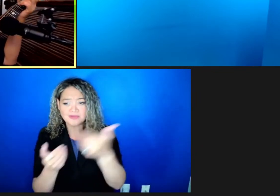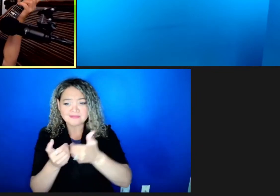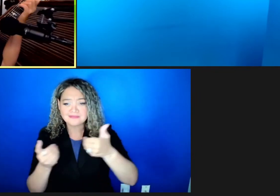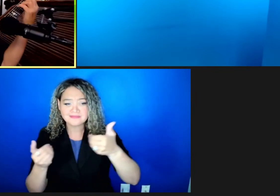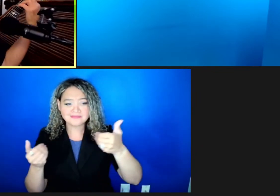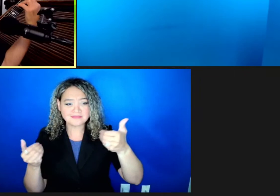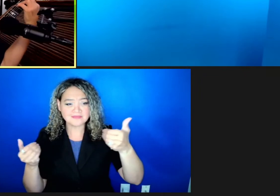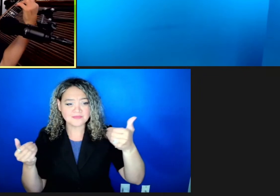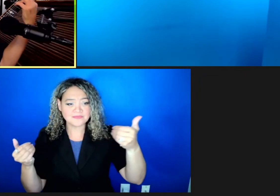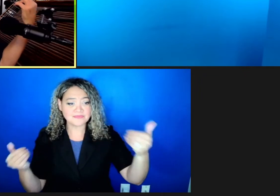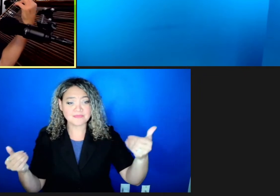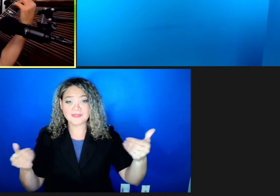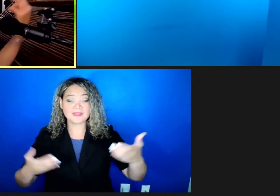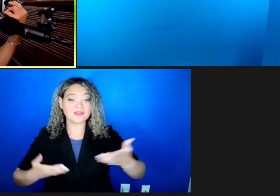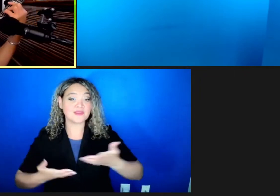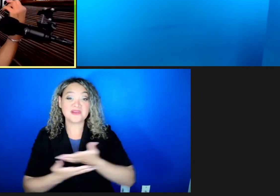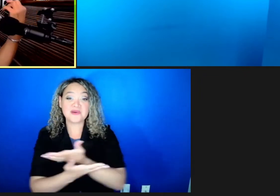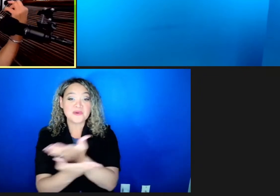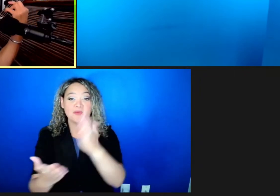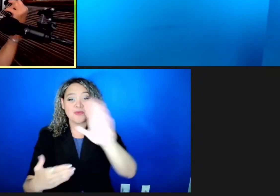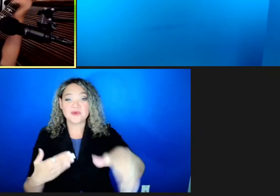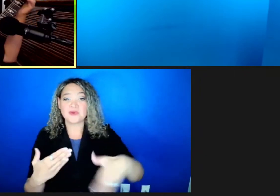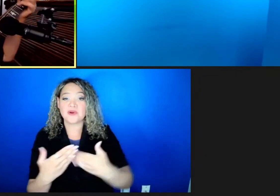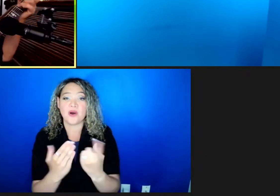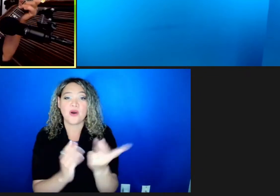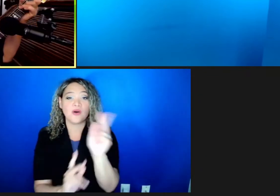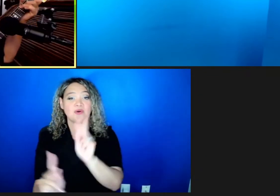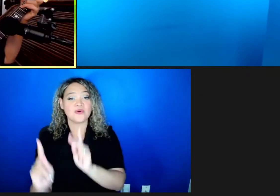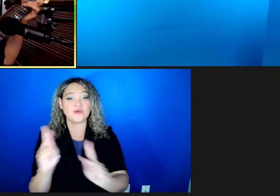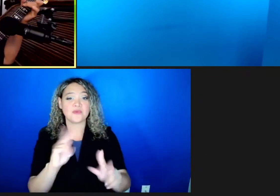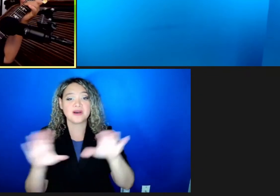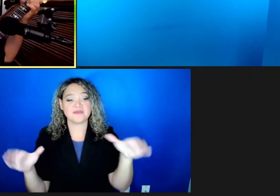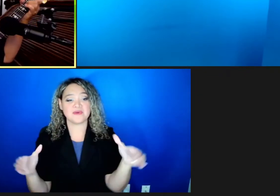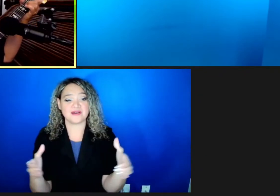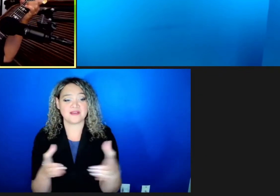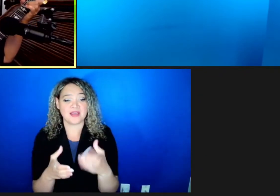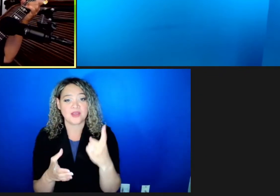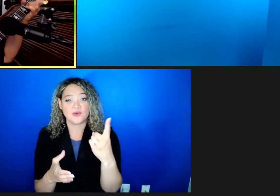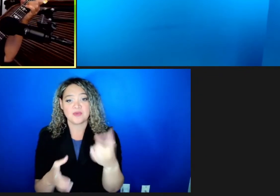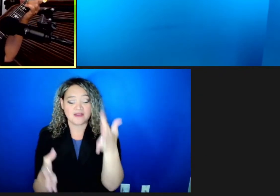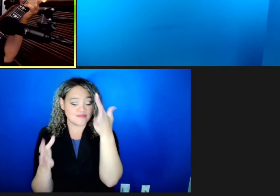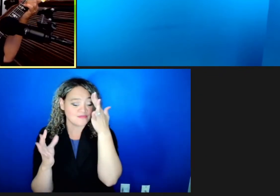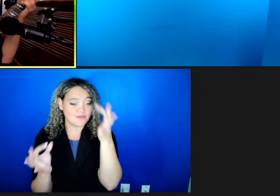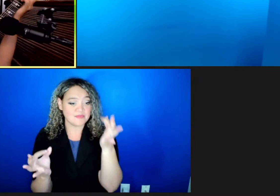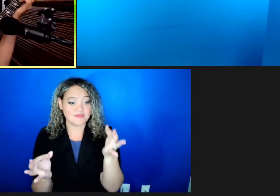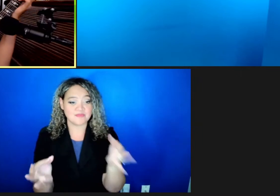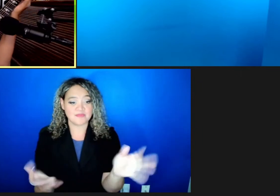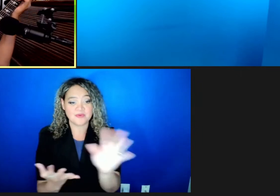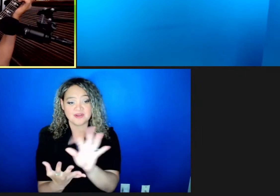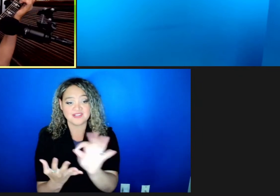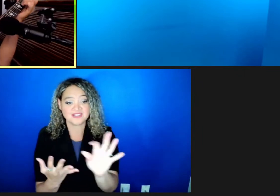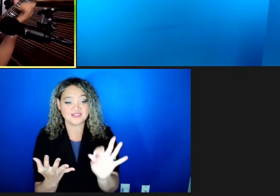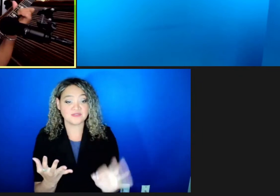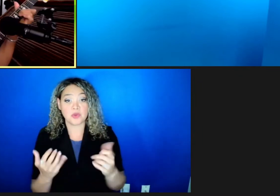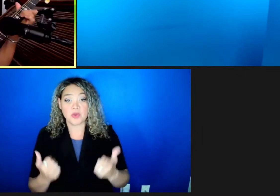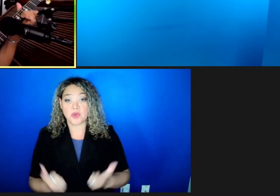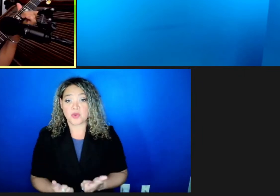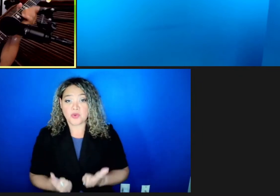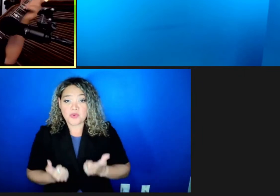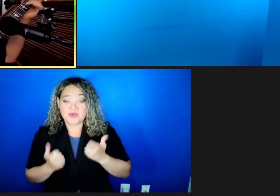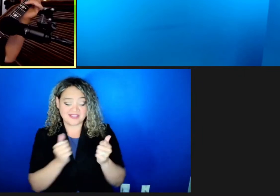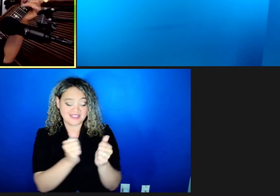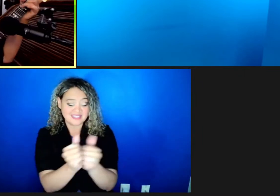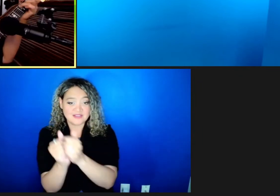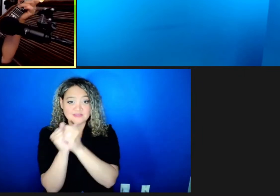For we are just one people, we have just one choice, as we live here